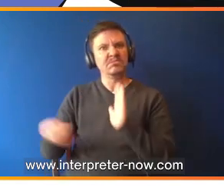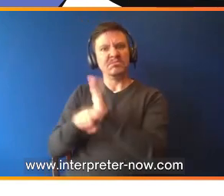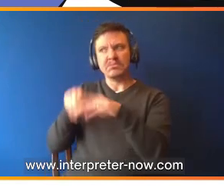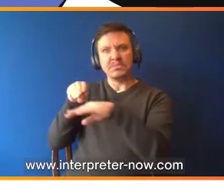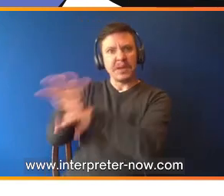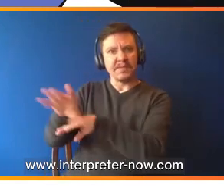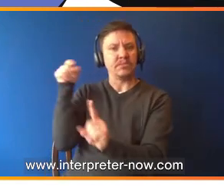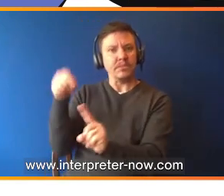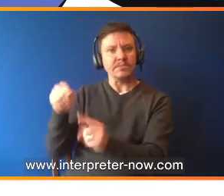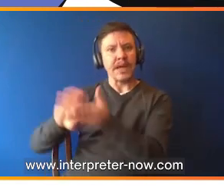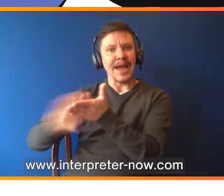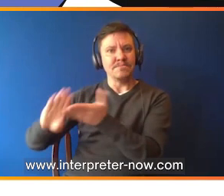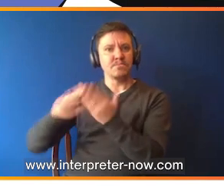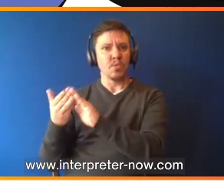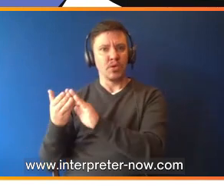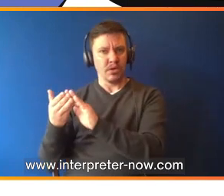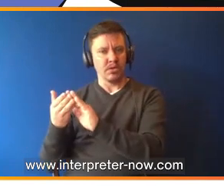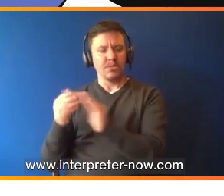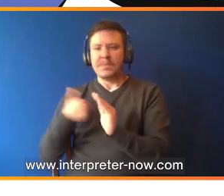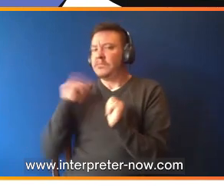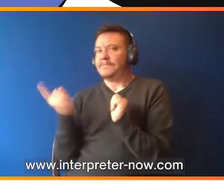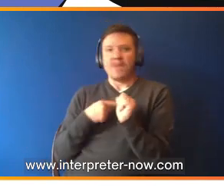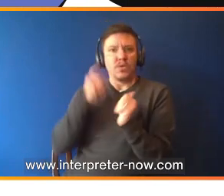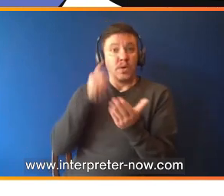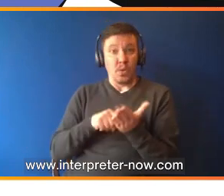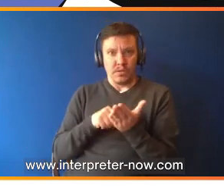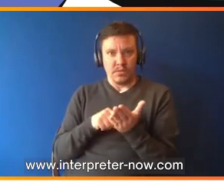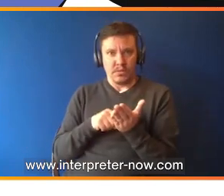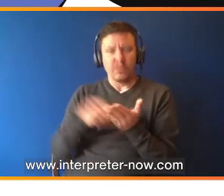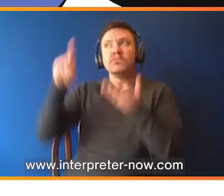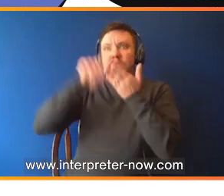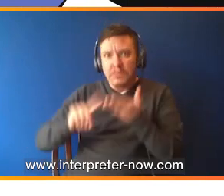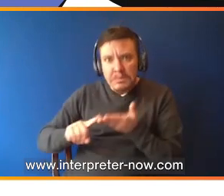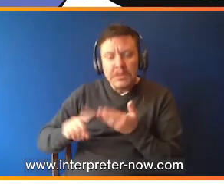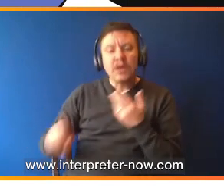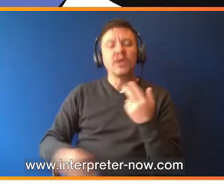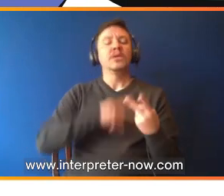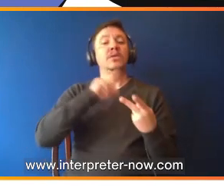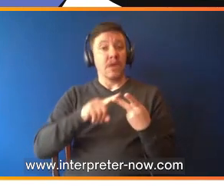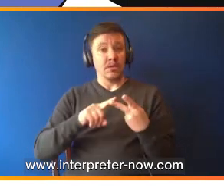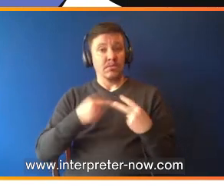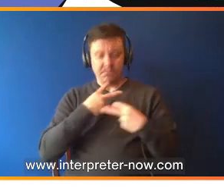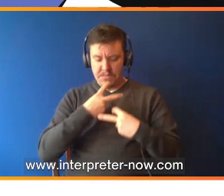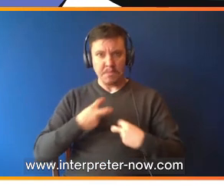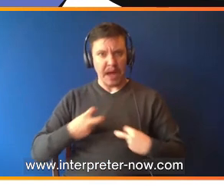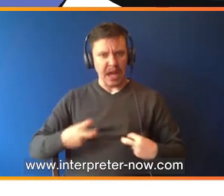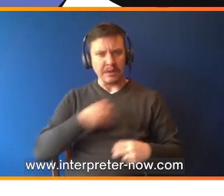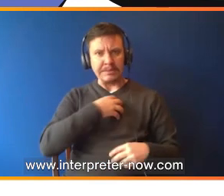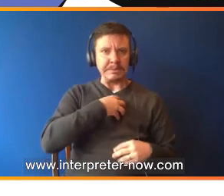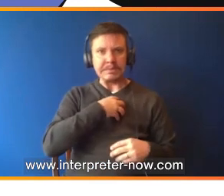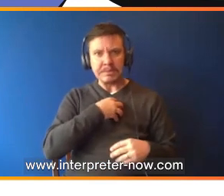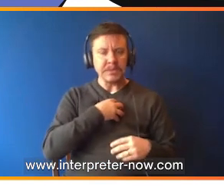experiences, especially for marginalized groups. So to me, that is the very first step. Afterwards, it's a question of,